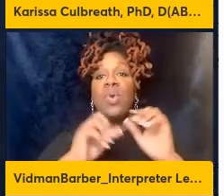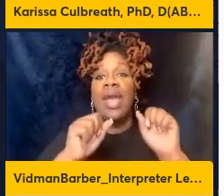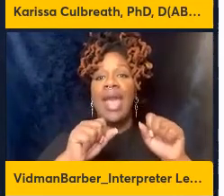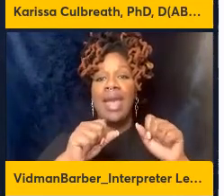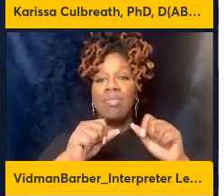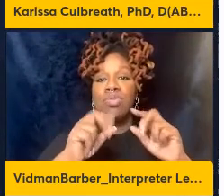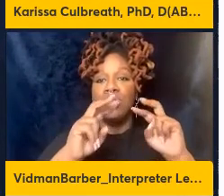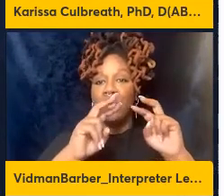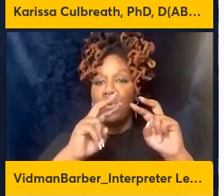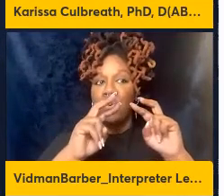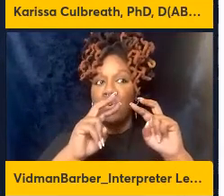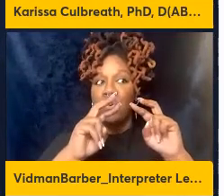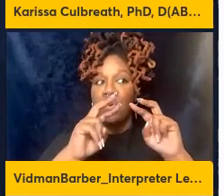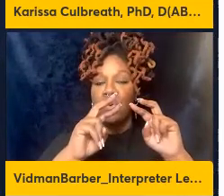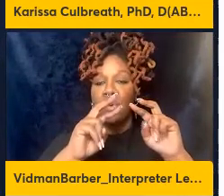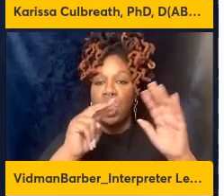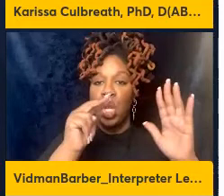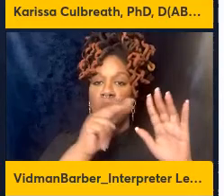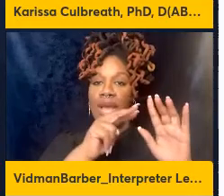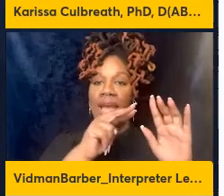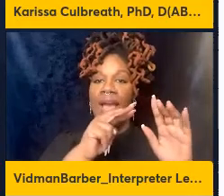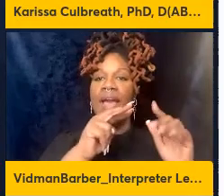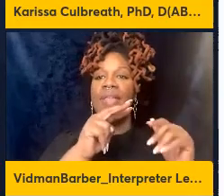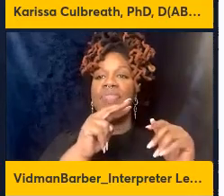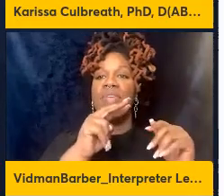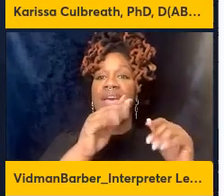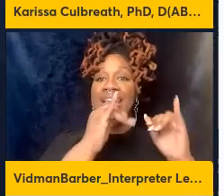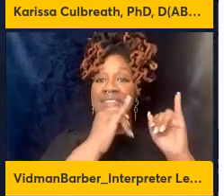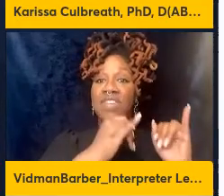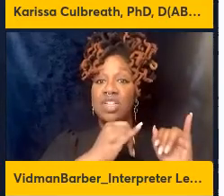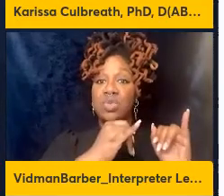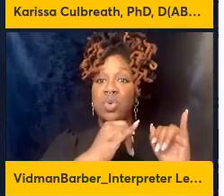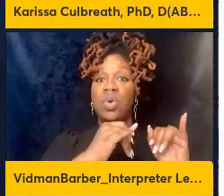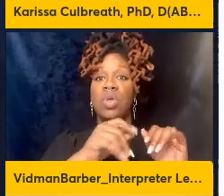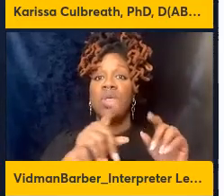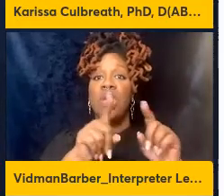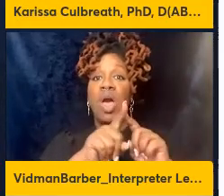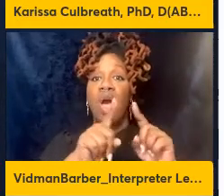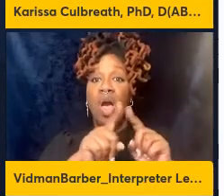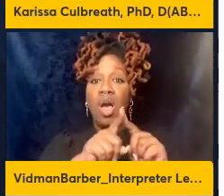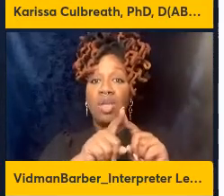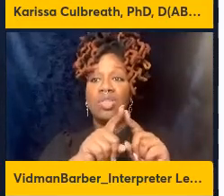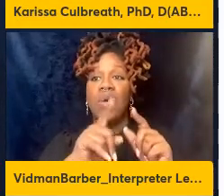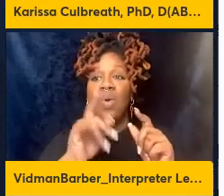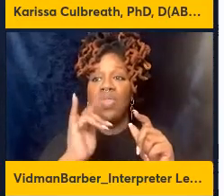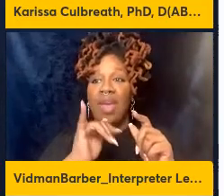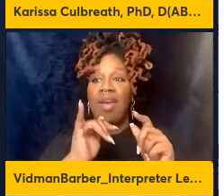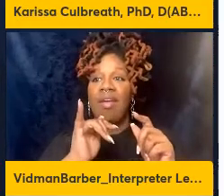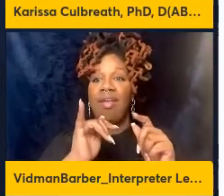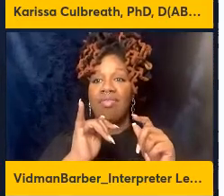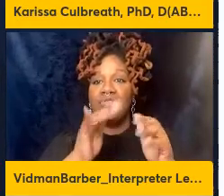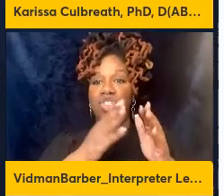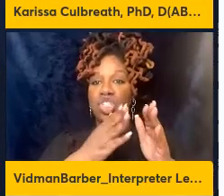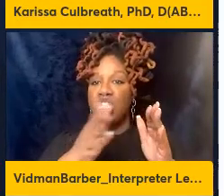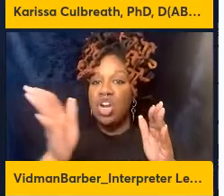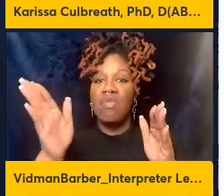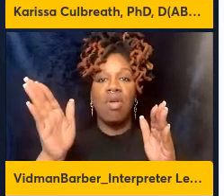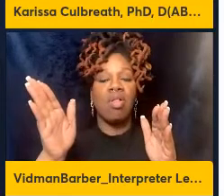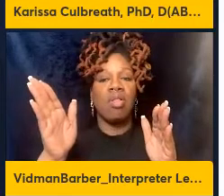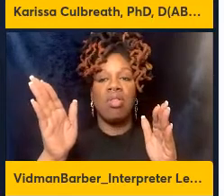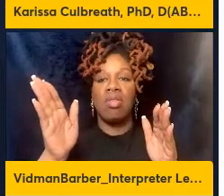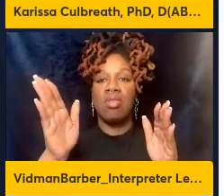the individual, but we can look at the individual over their longitudinal experience. We can have data